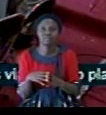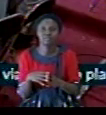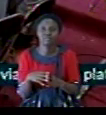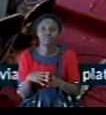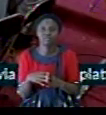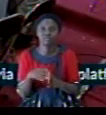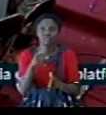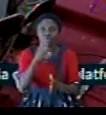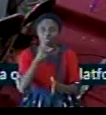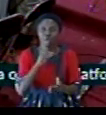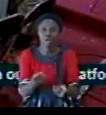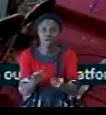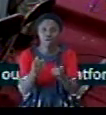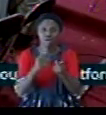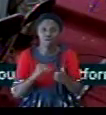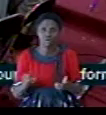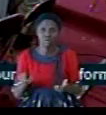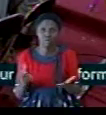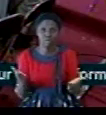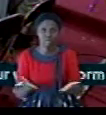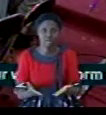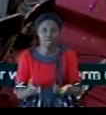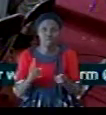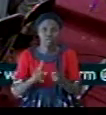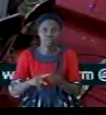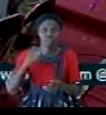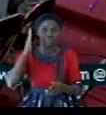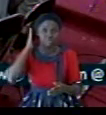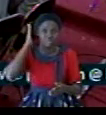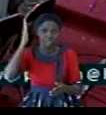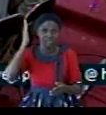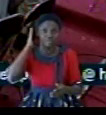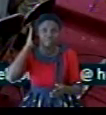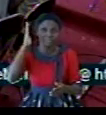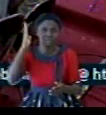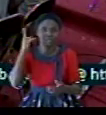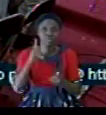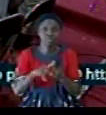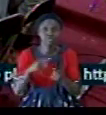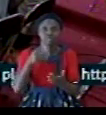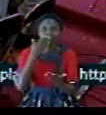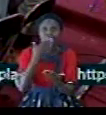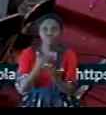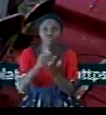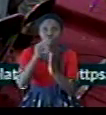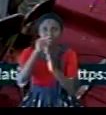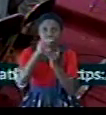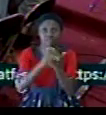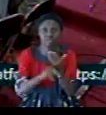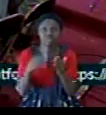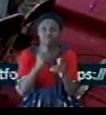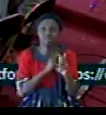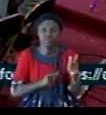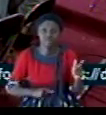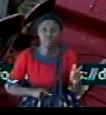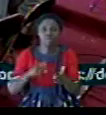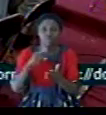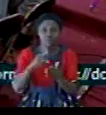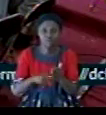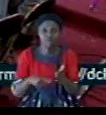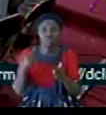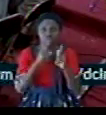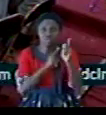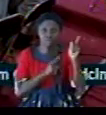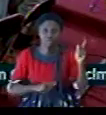coming forward to testify to the goodness of the Lord, what the Lord has done for